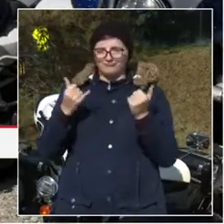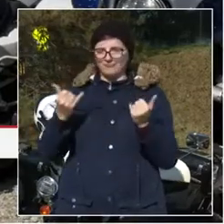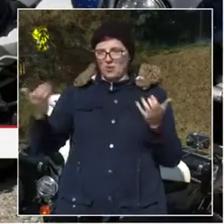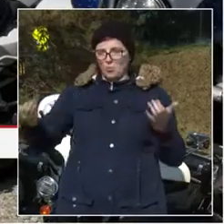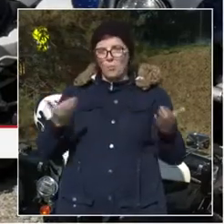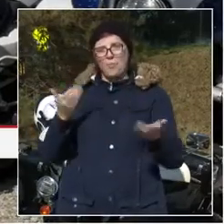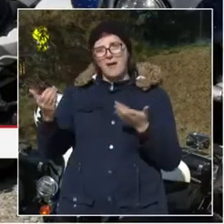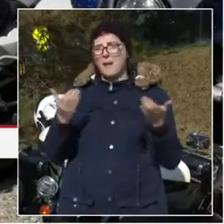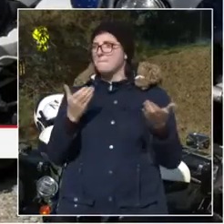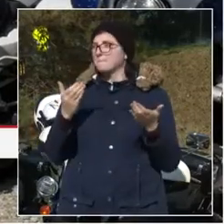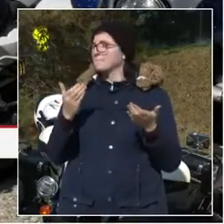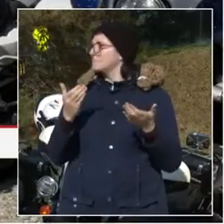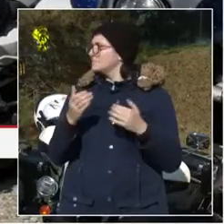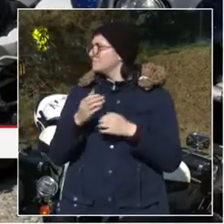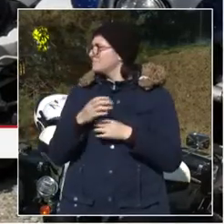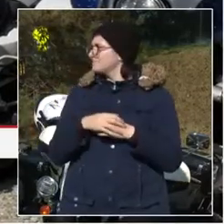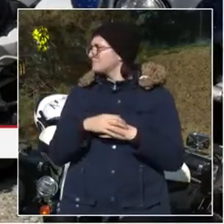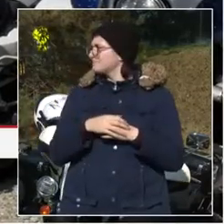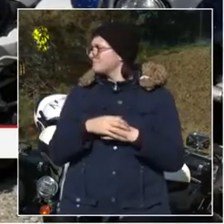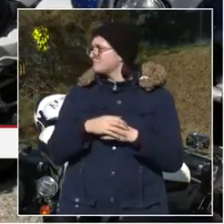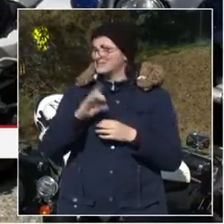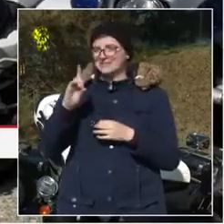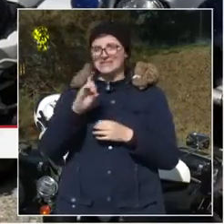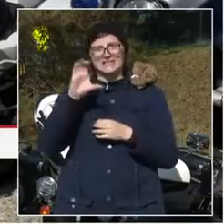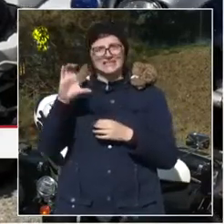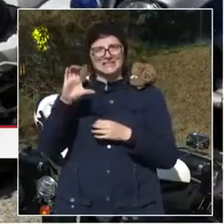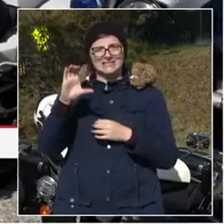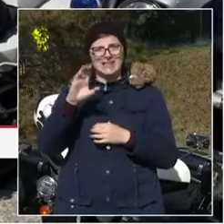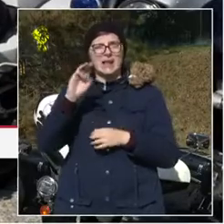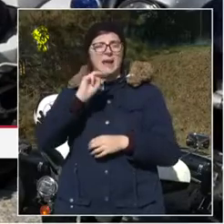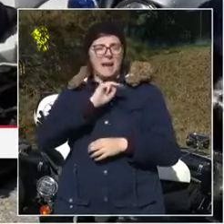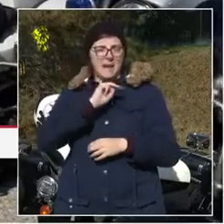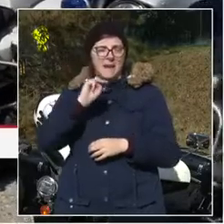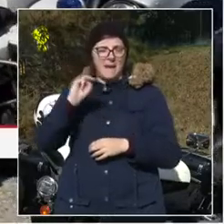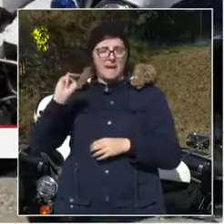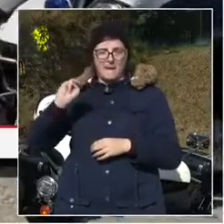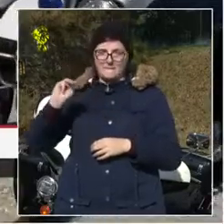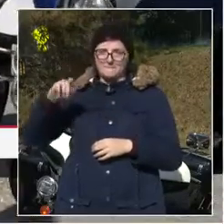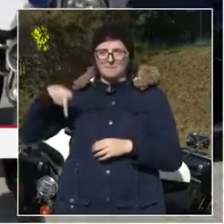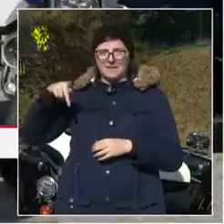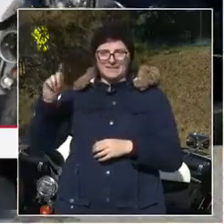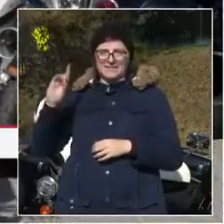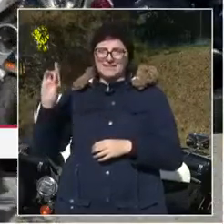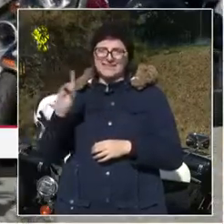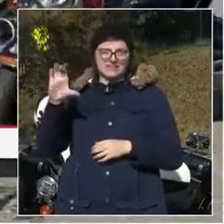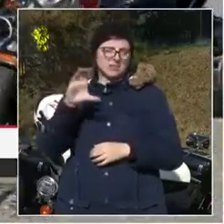welcome Commander Jason Bagshaw from the DC Metropolitan Police Department. Thank you.